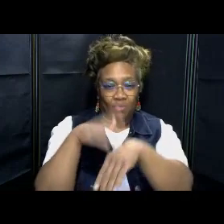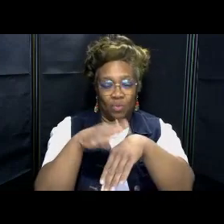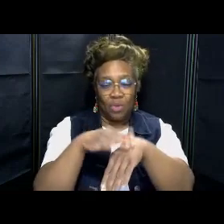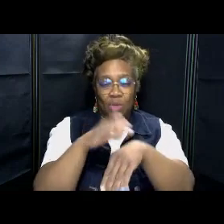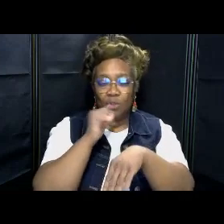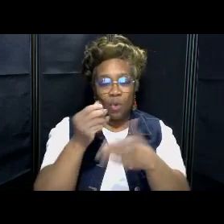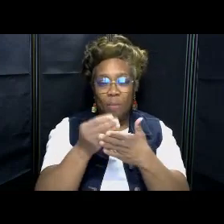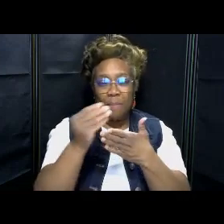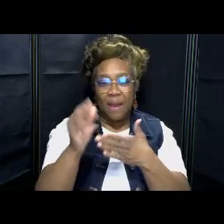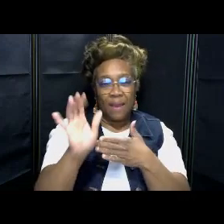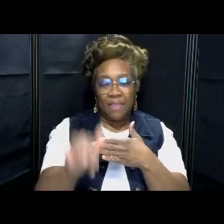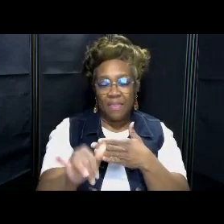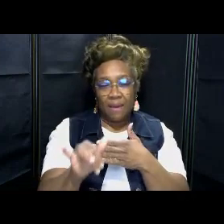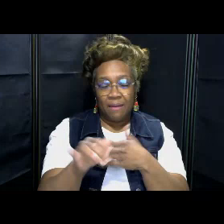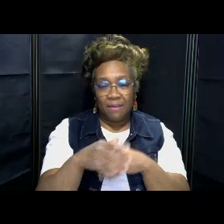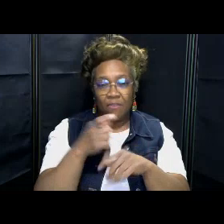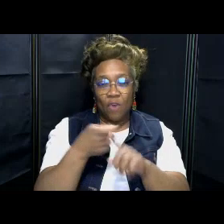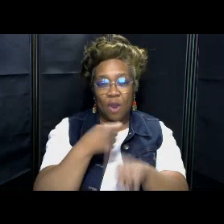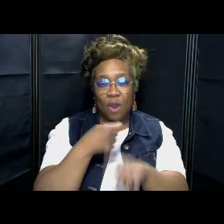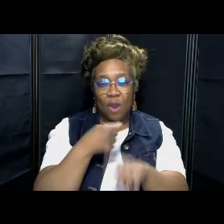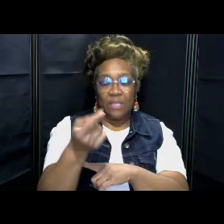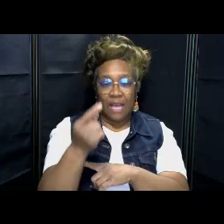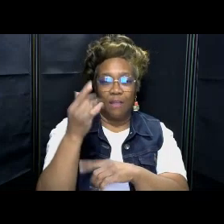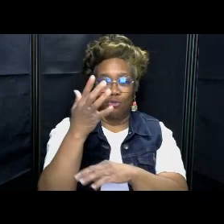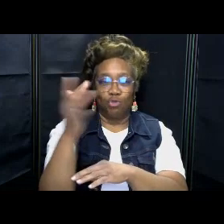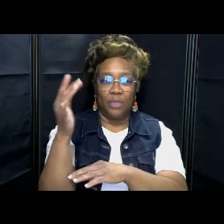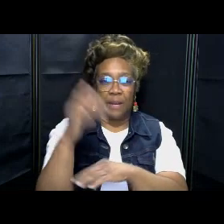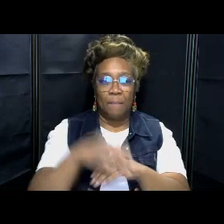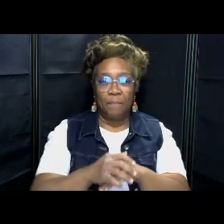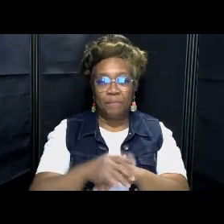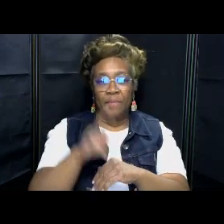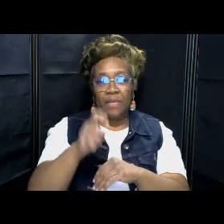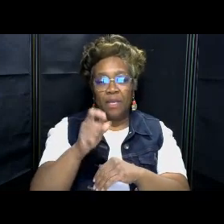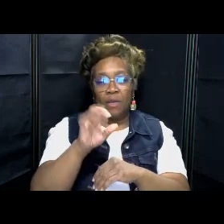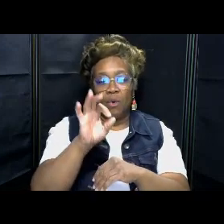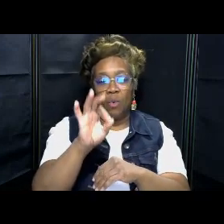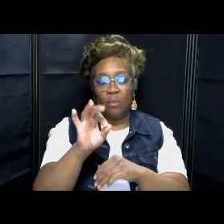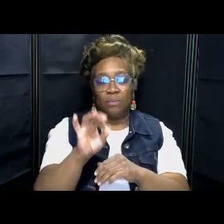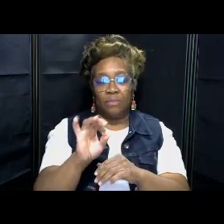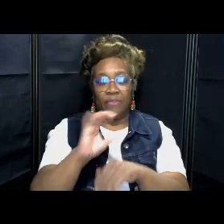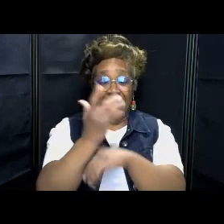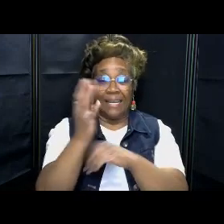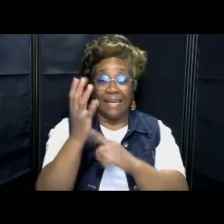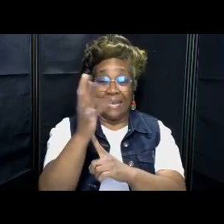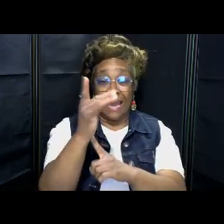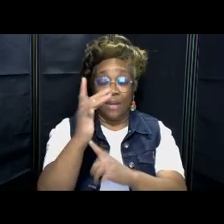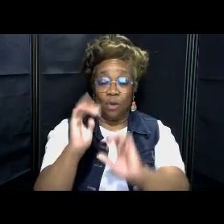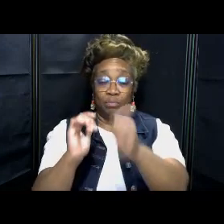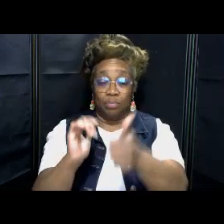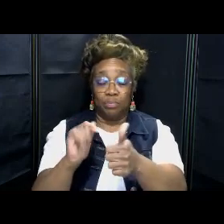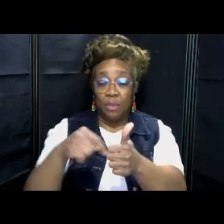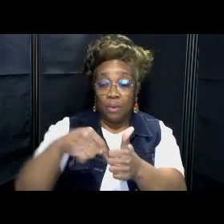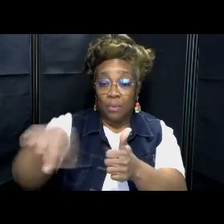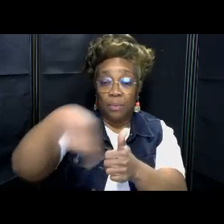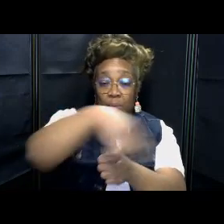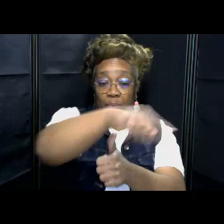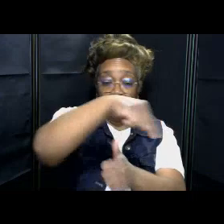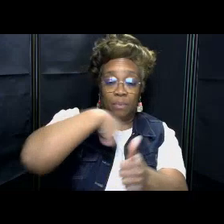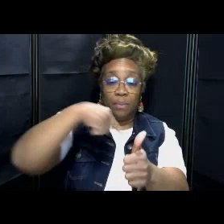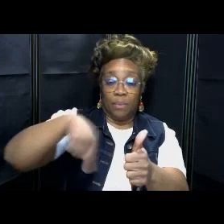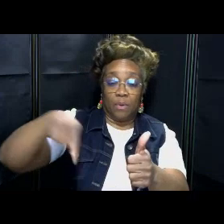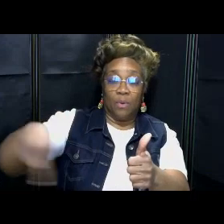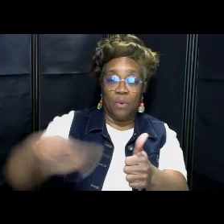$1.25. They need to be at least 1 foot clear from everything around. So just like when you have a space heater, we tell you keep it 3 feet all the way